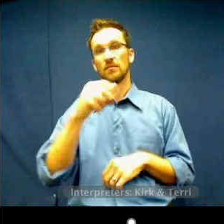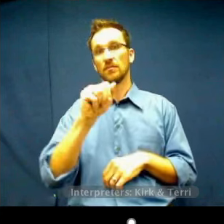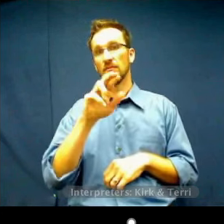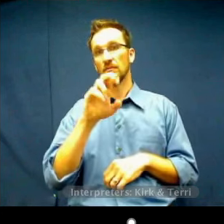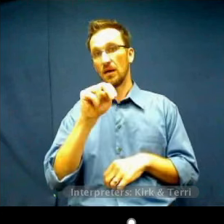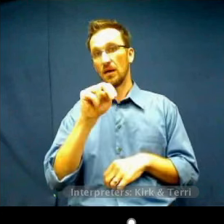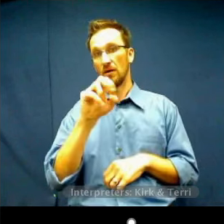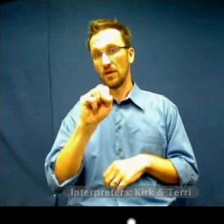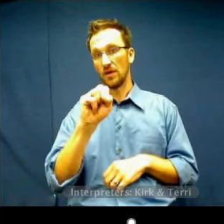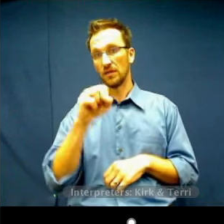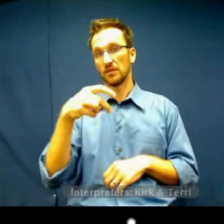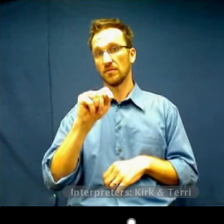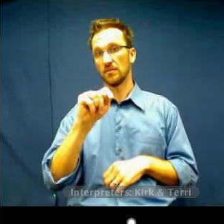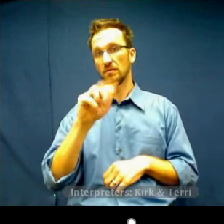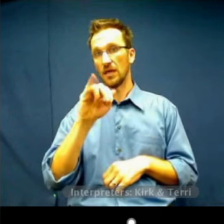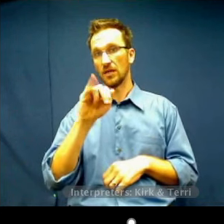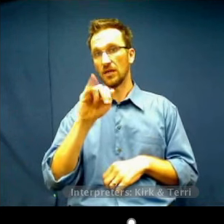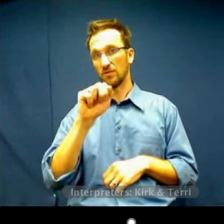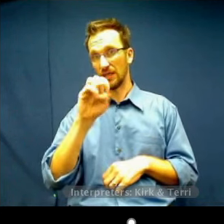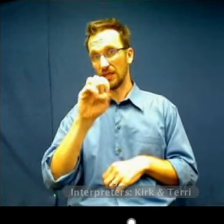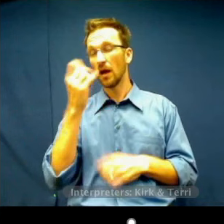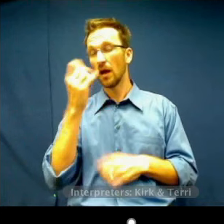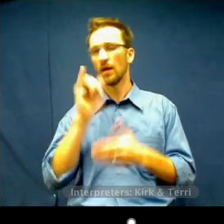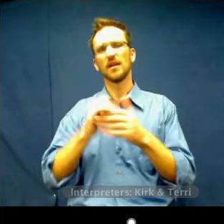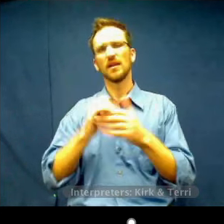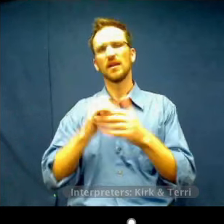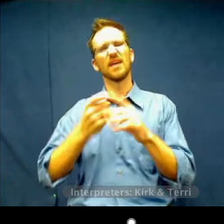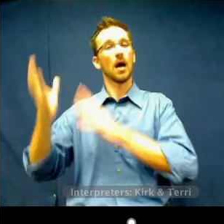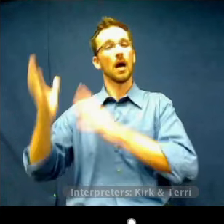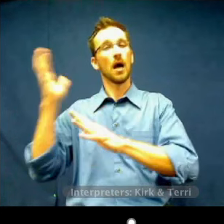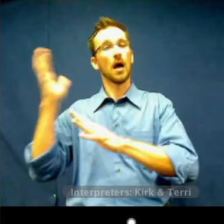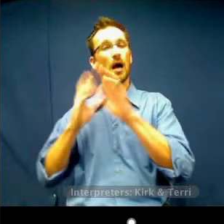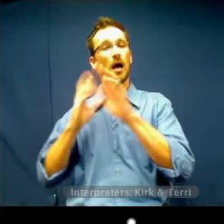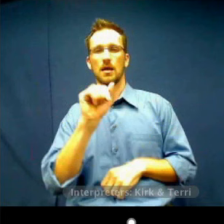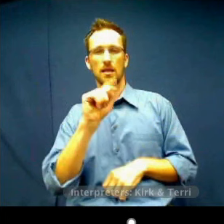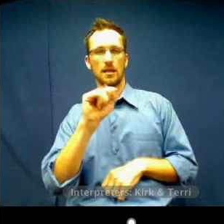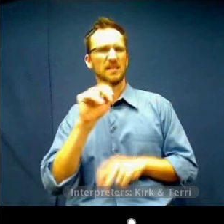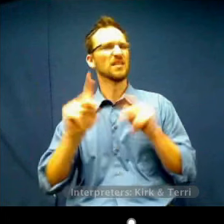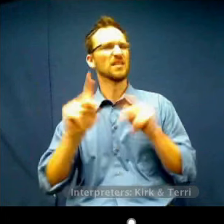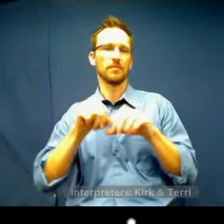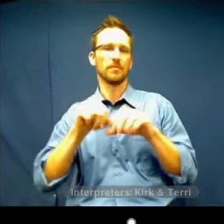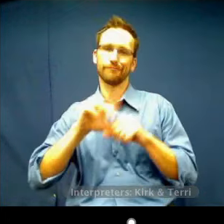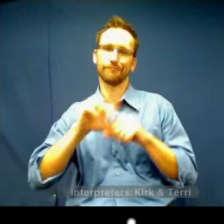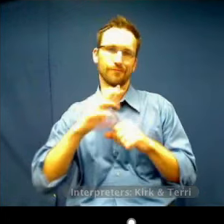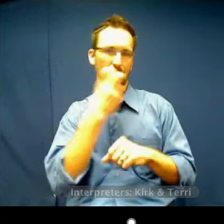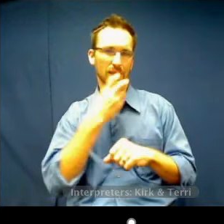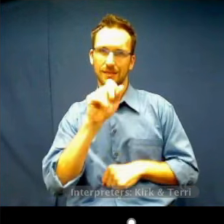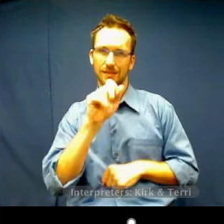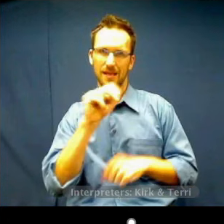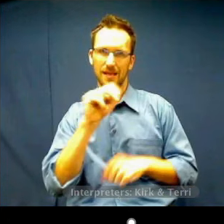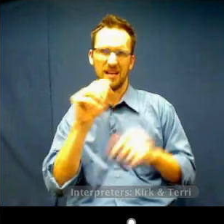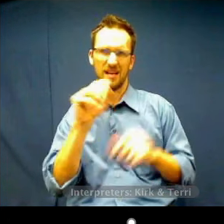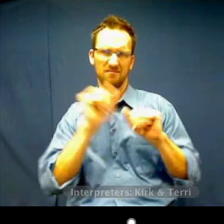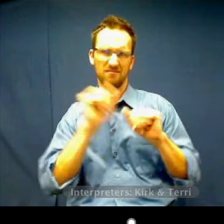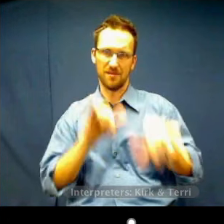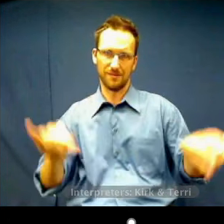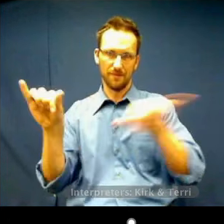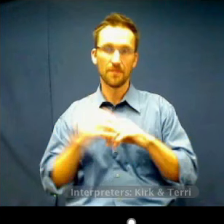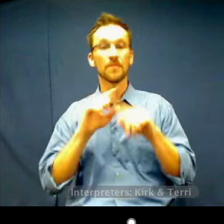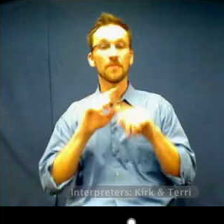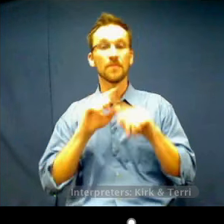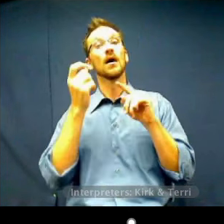Latin. Nobody knows how to pronounce Latin. And essentially what it says is that the court has an interest in